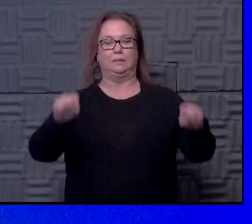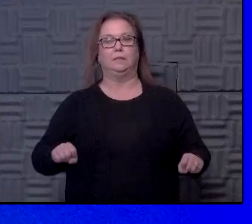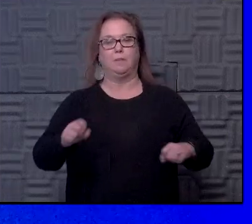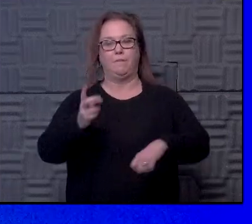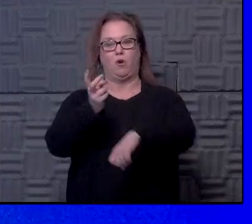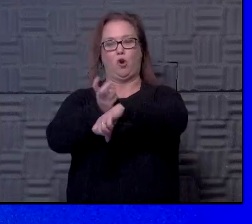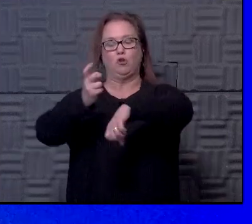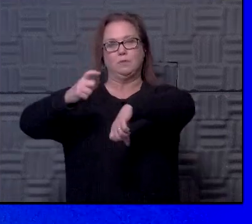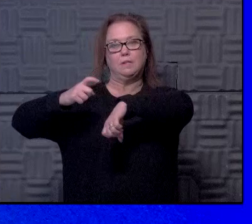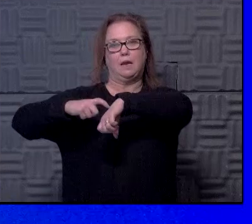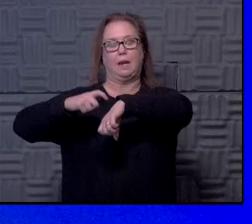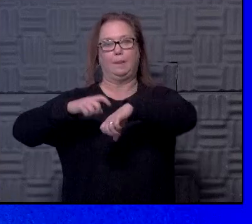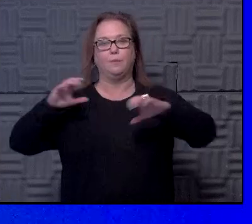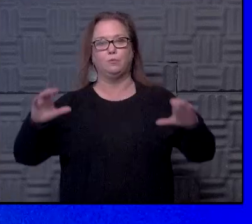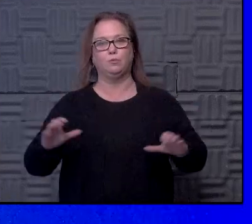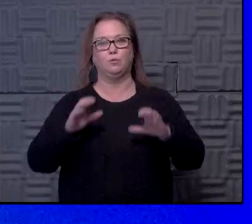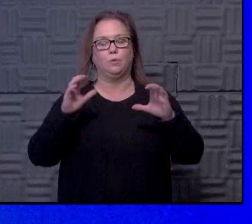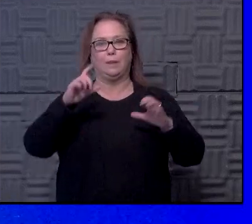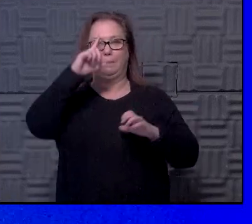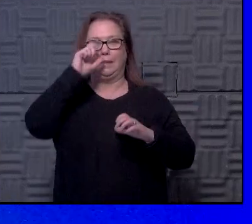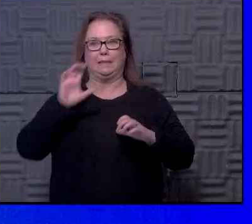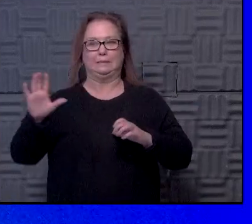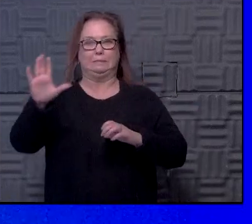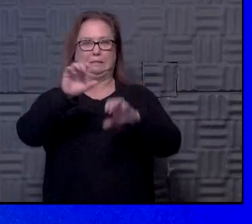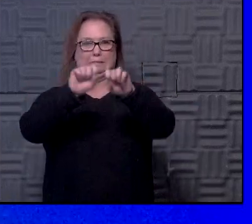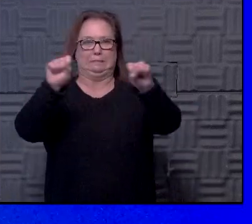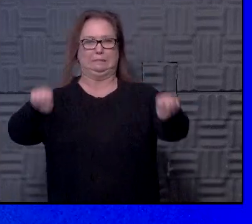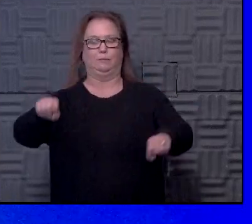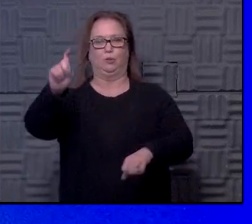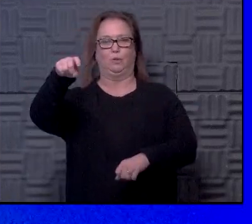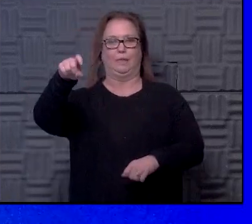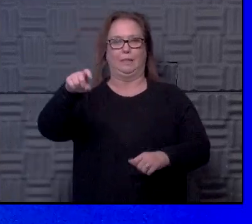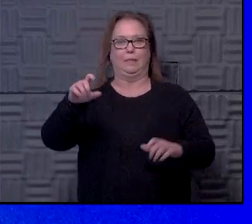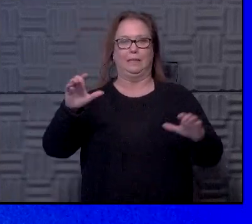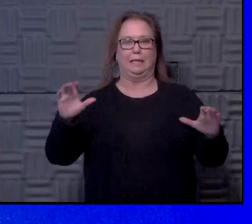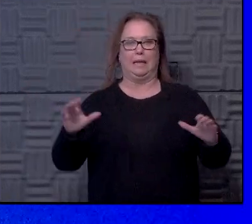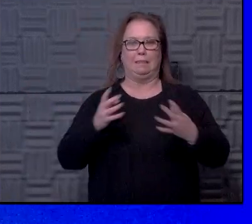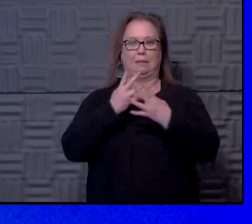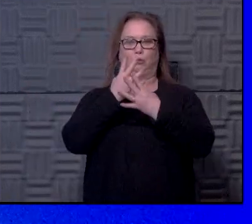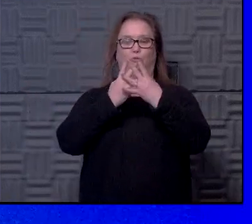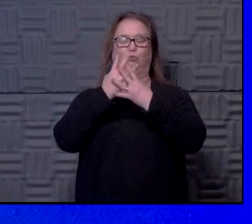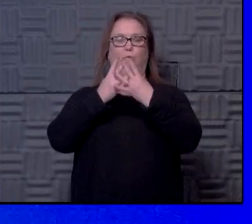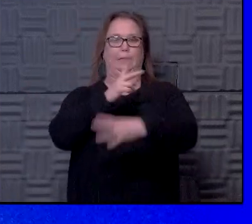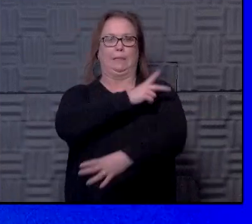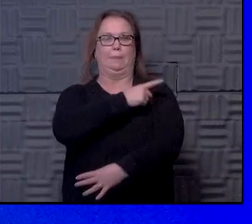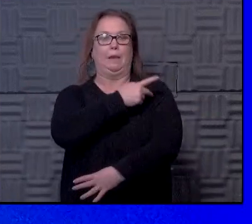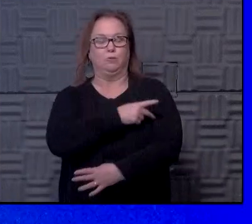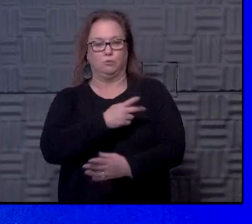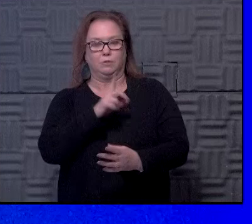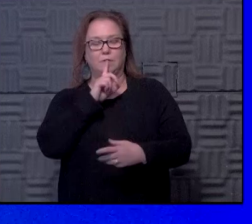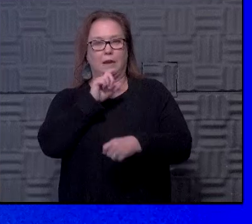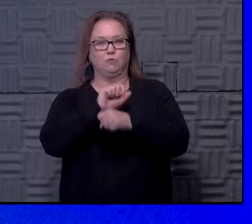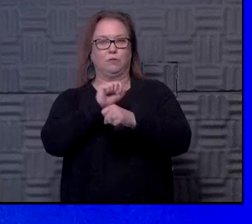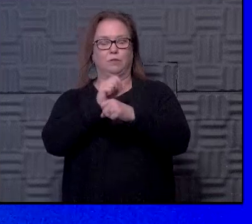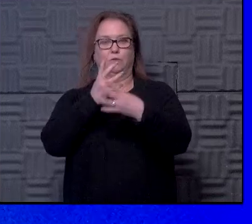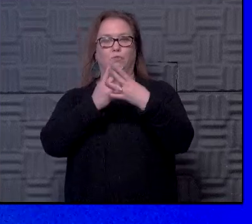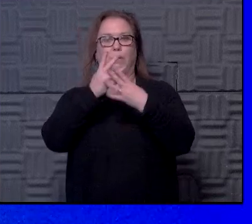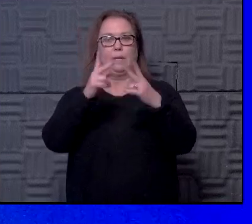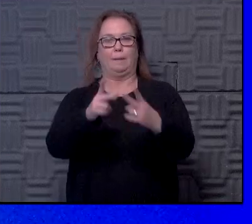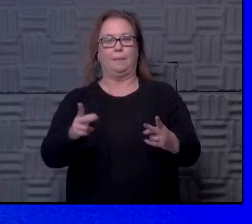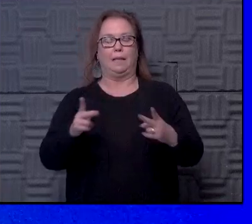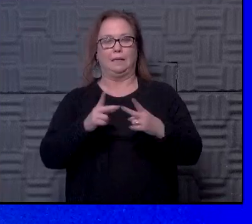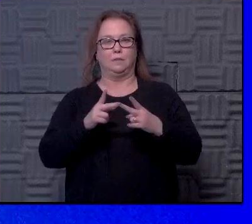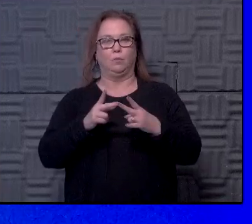a hard time doing it because of the systems needed. And that is actively screening patients. That's having places where you can